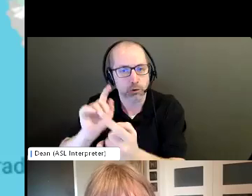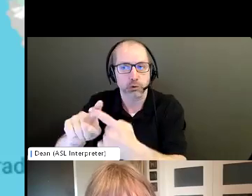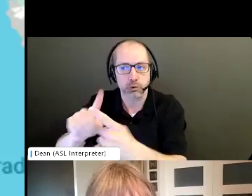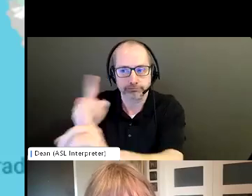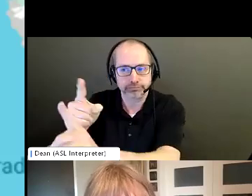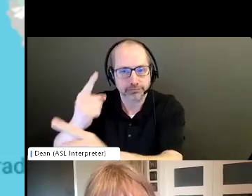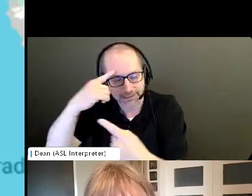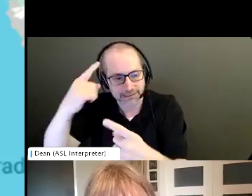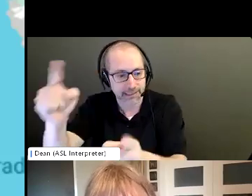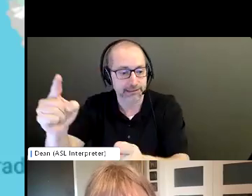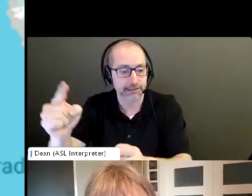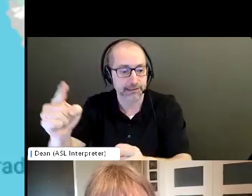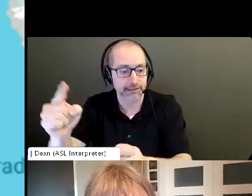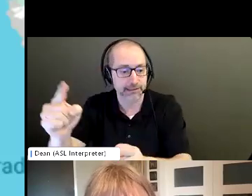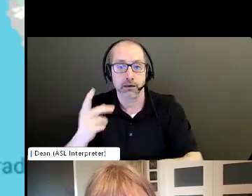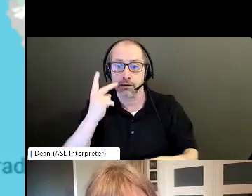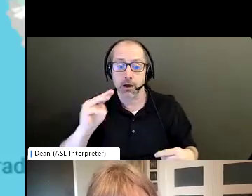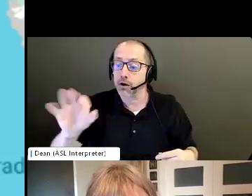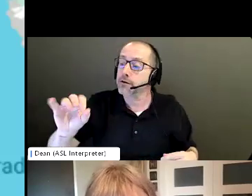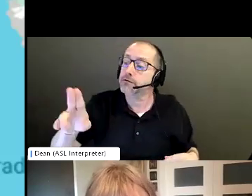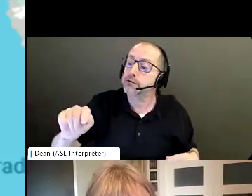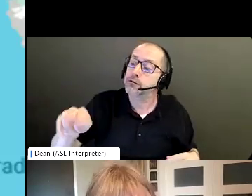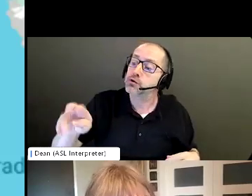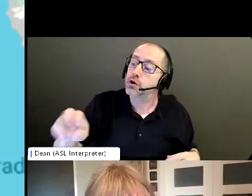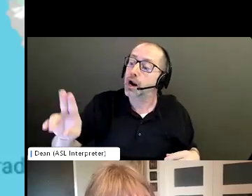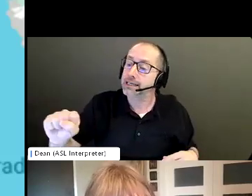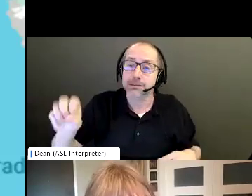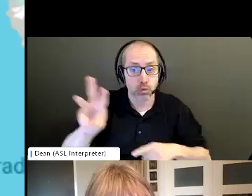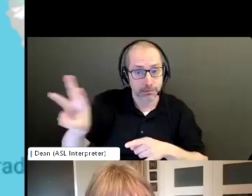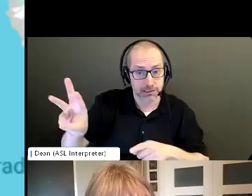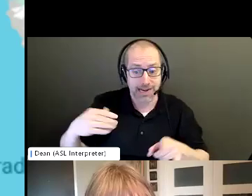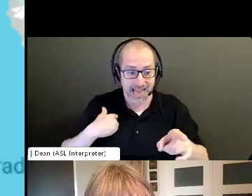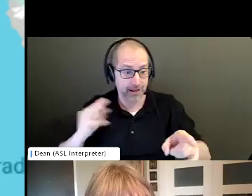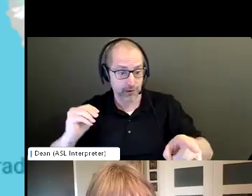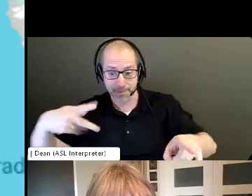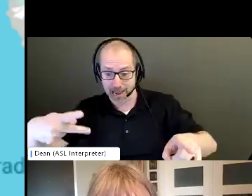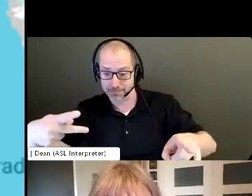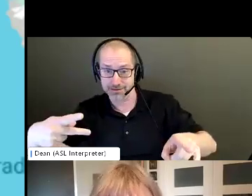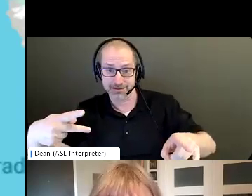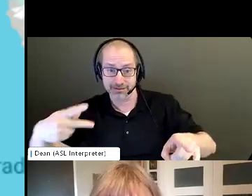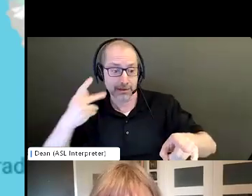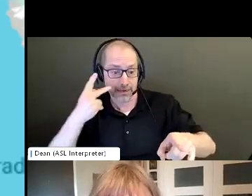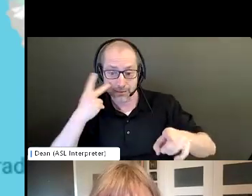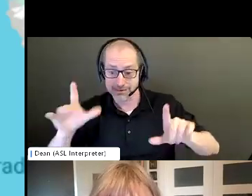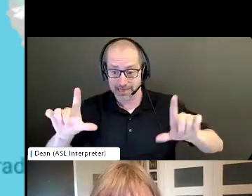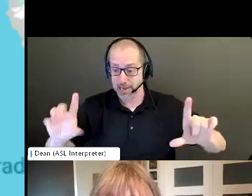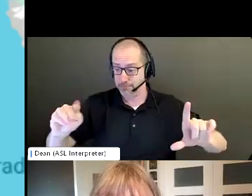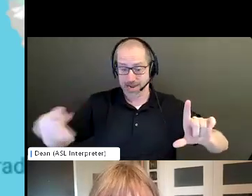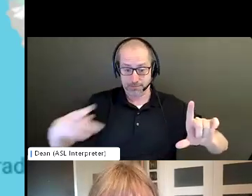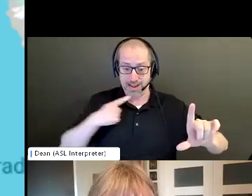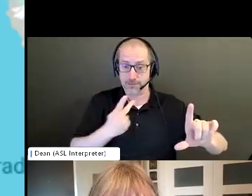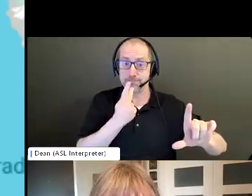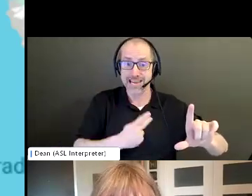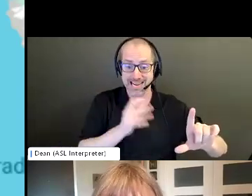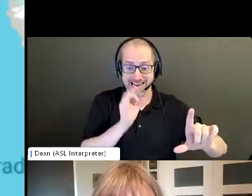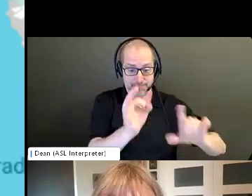website. I just want you to see that it's an interactive map. And so the pink little